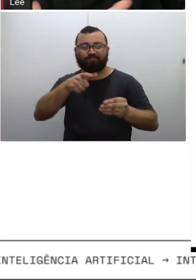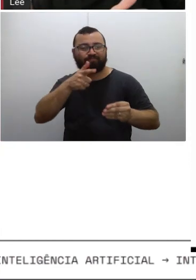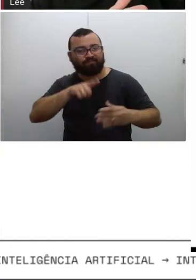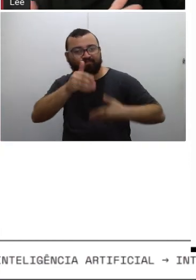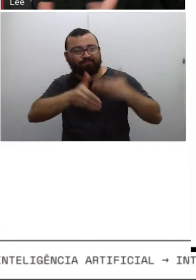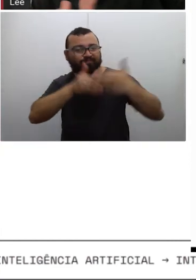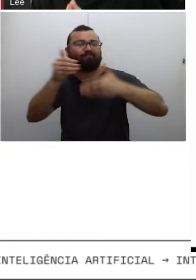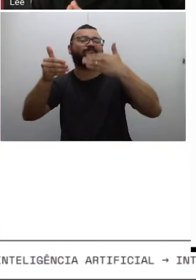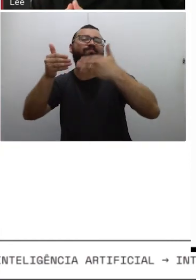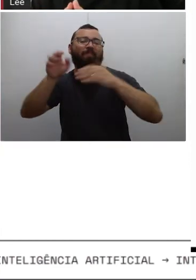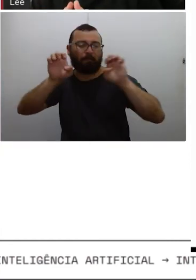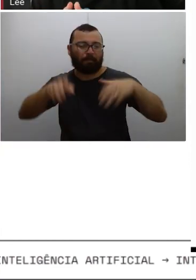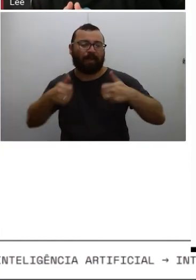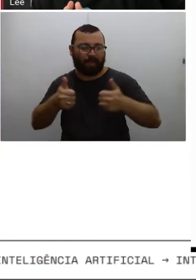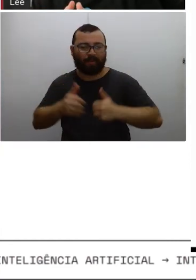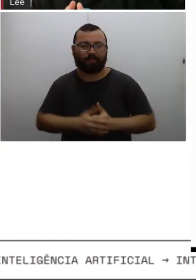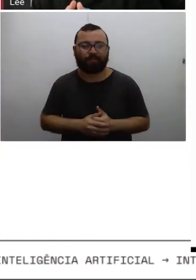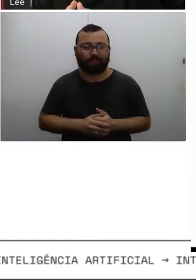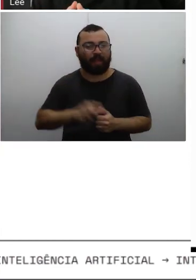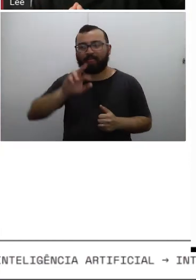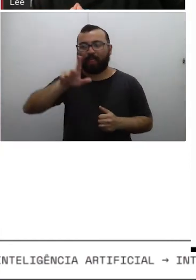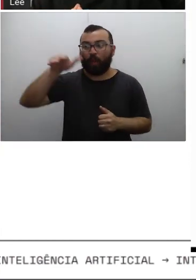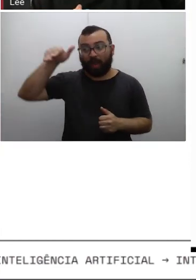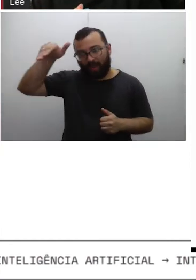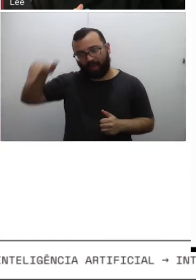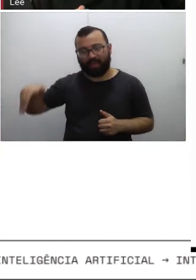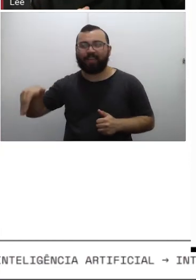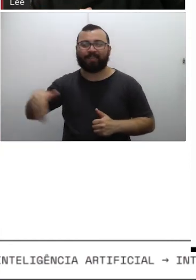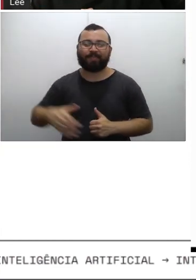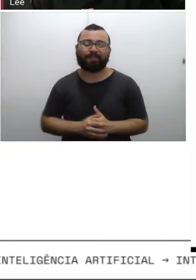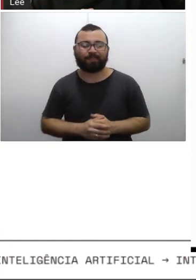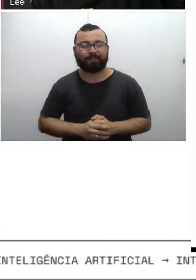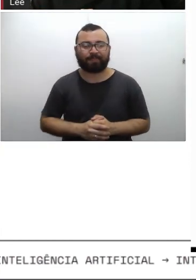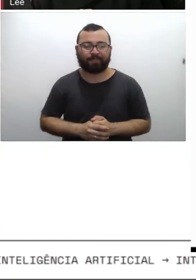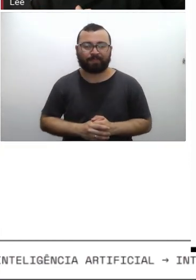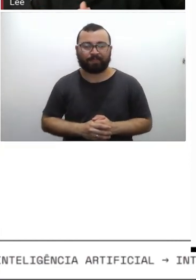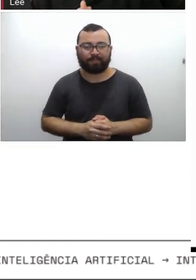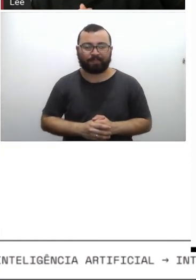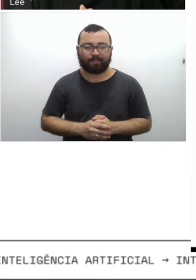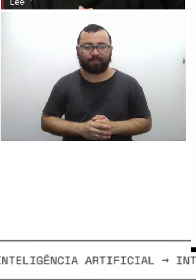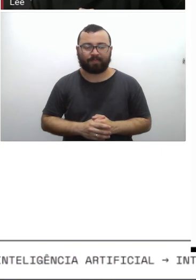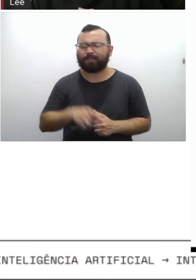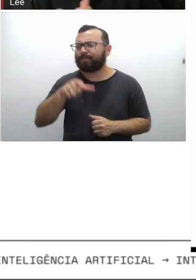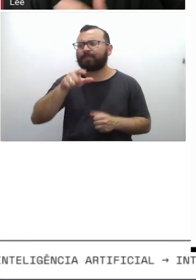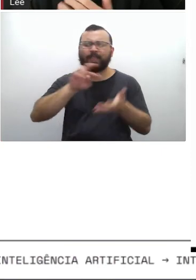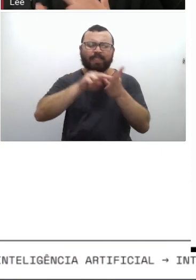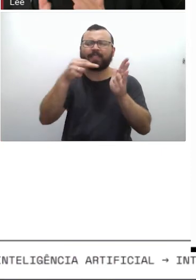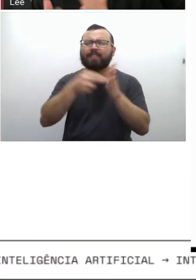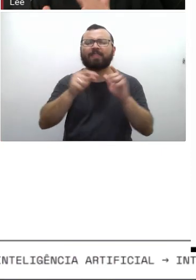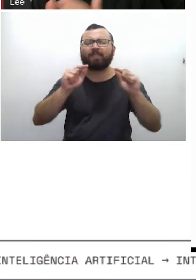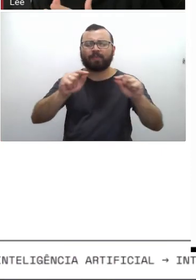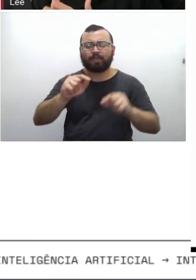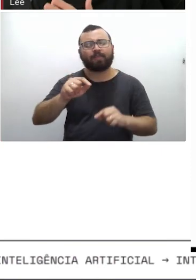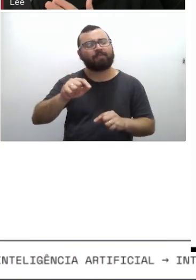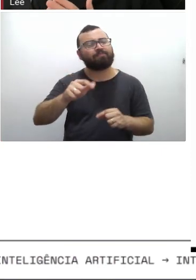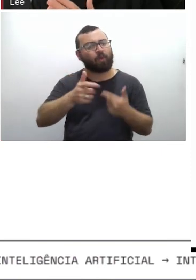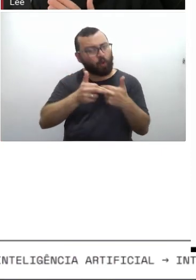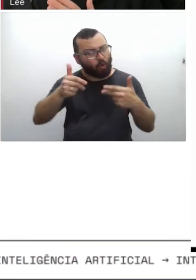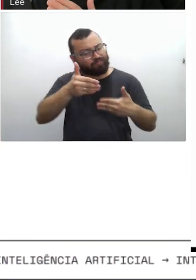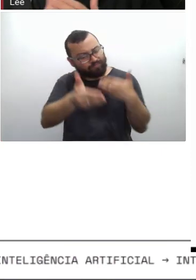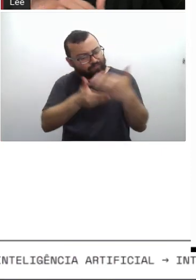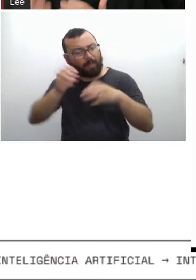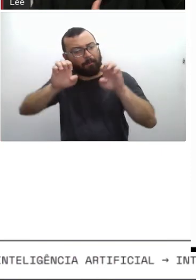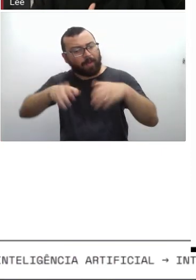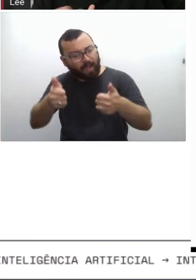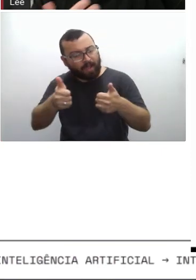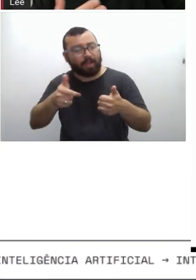if everything goes well or if it's not going right. And that means like if things aren't going well, that